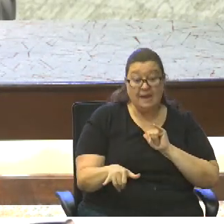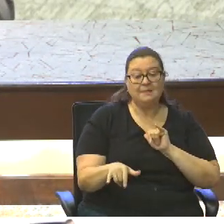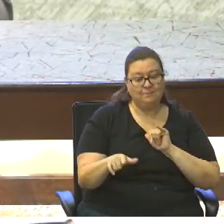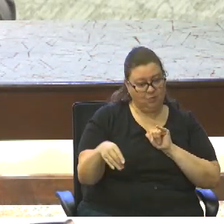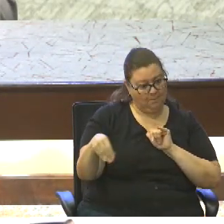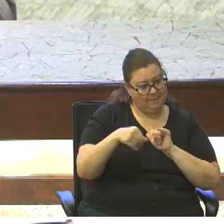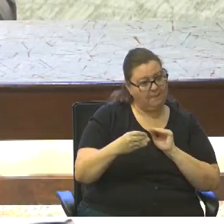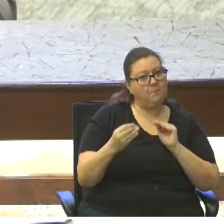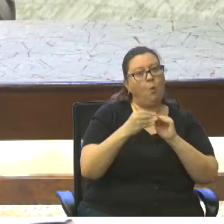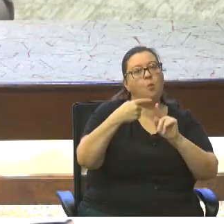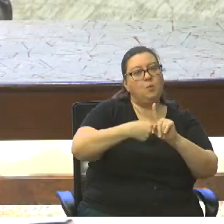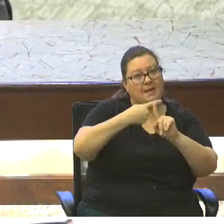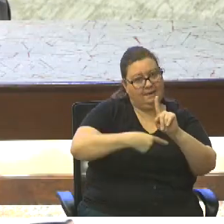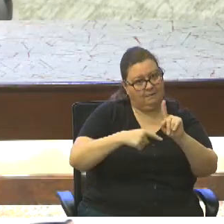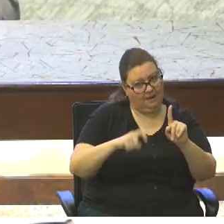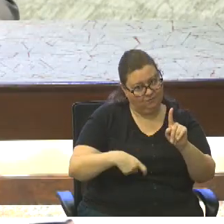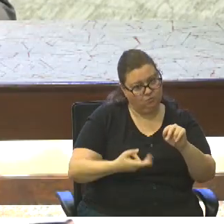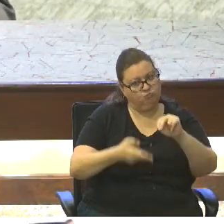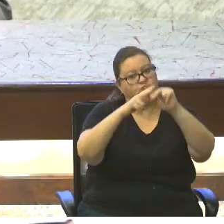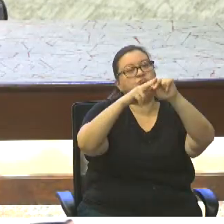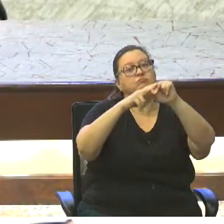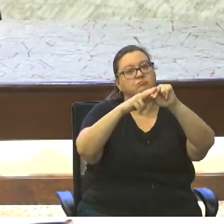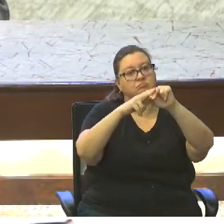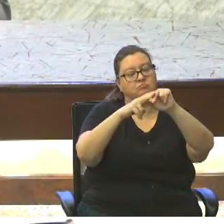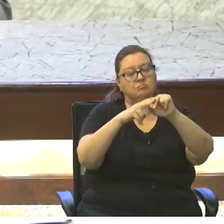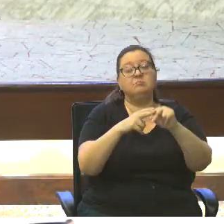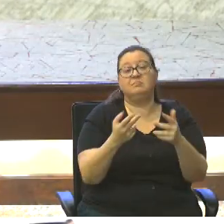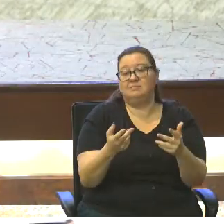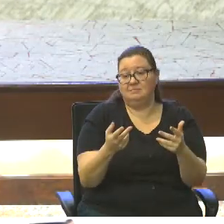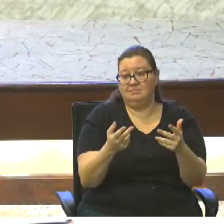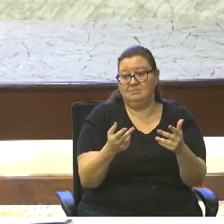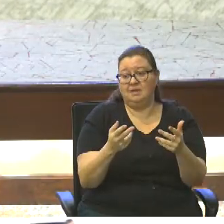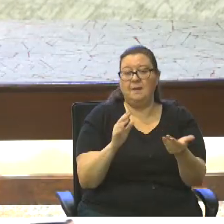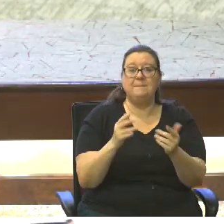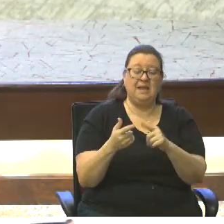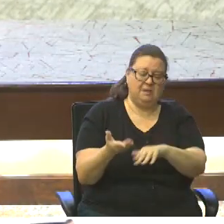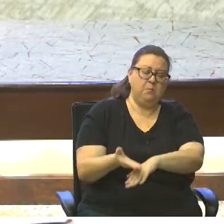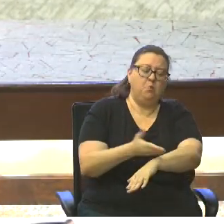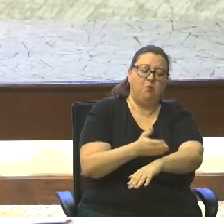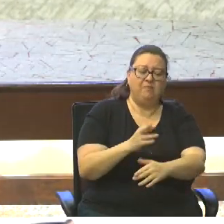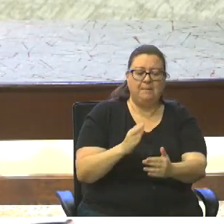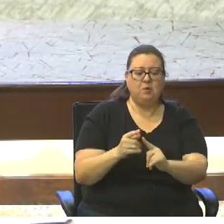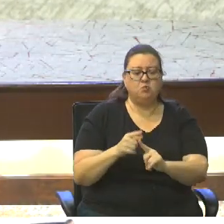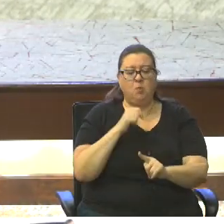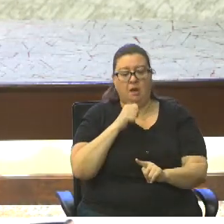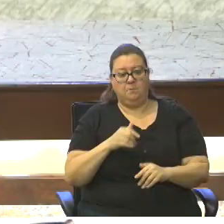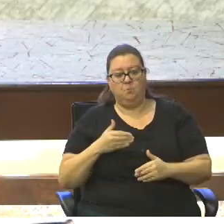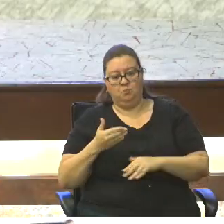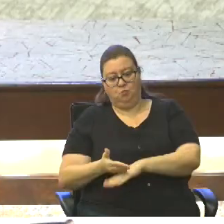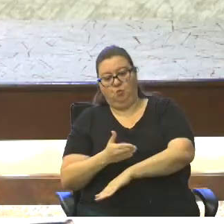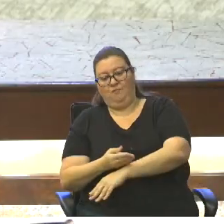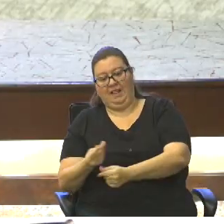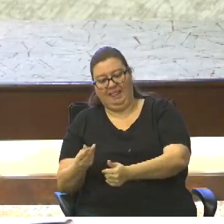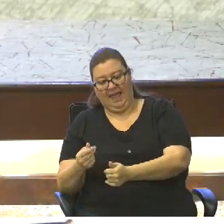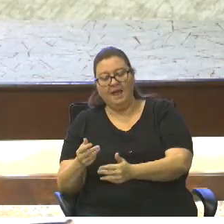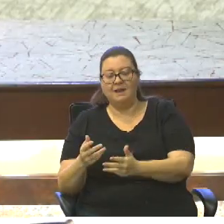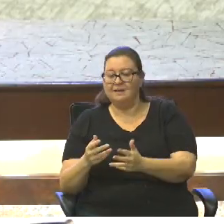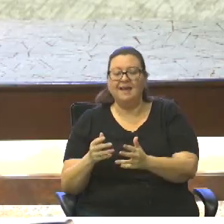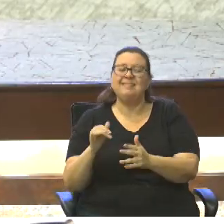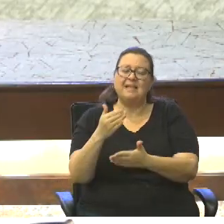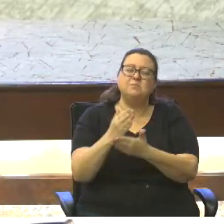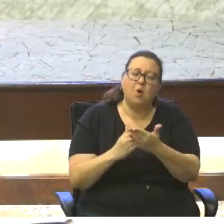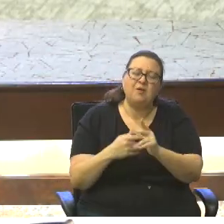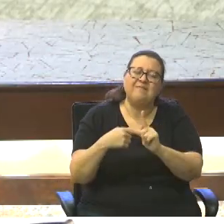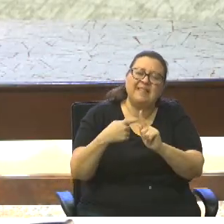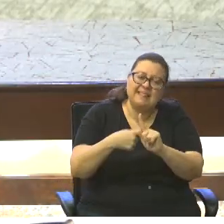to pay a higher rental rate because it's now considered improved versus the unimproved land that they built. And that's part of the whole leasing practice